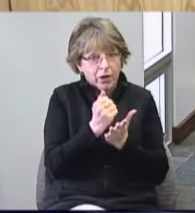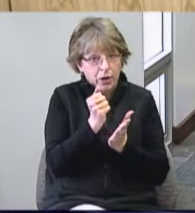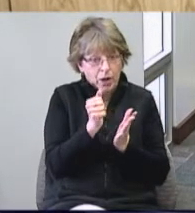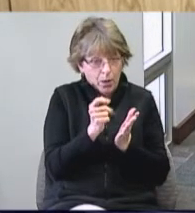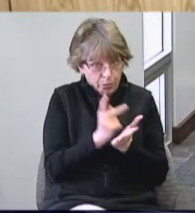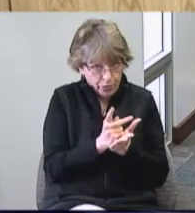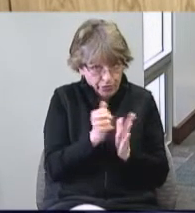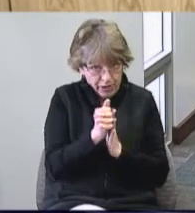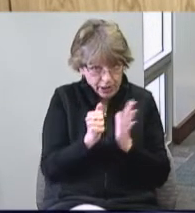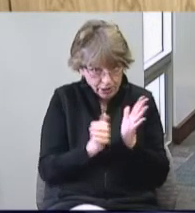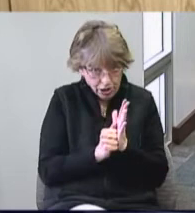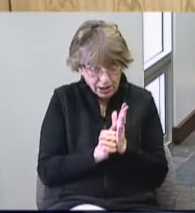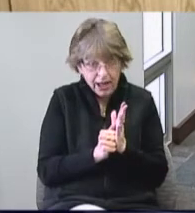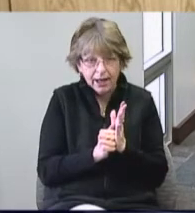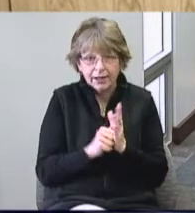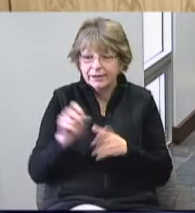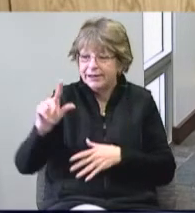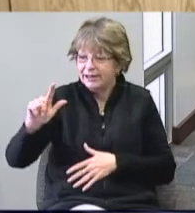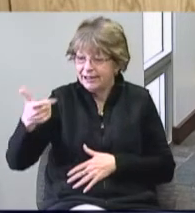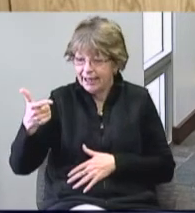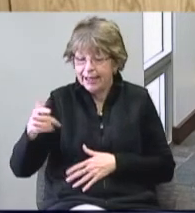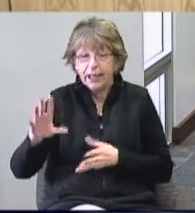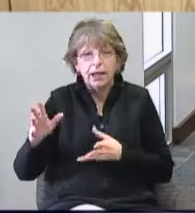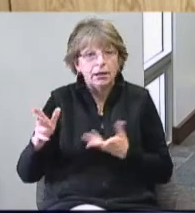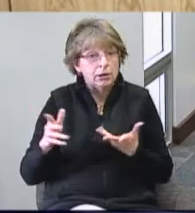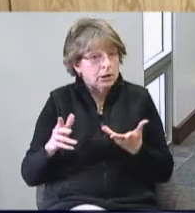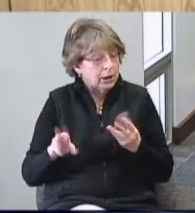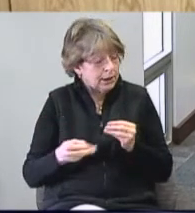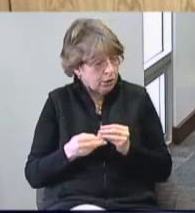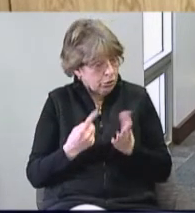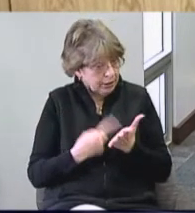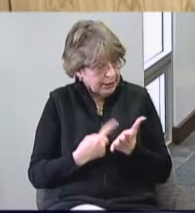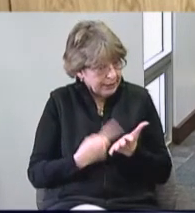Second. Is there any further discussion?